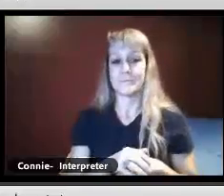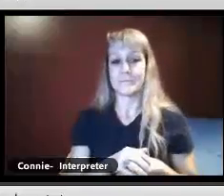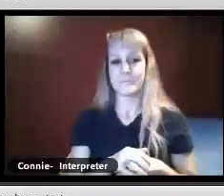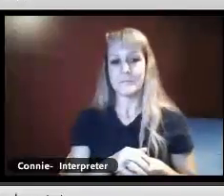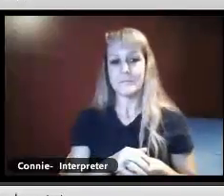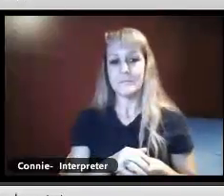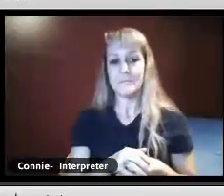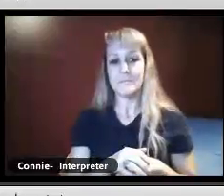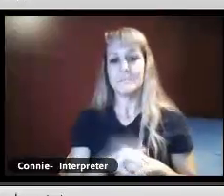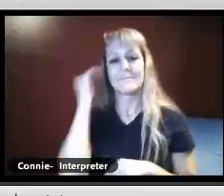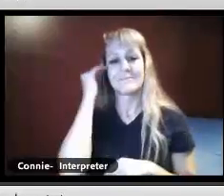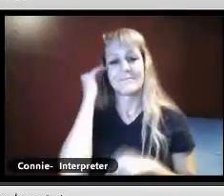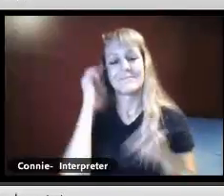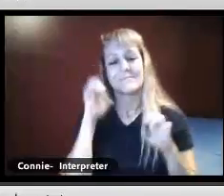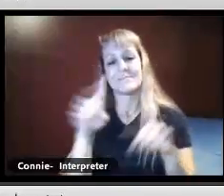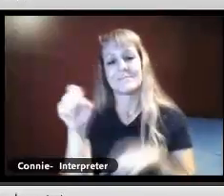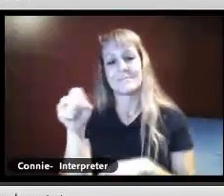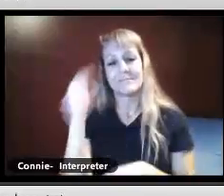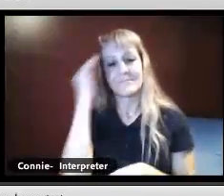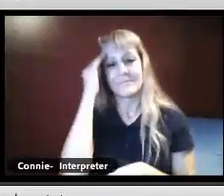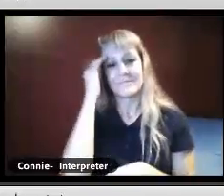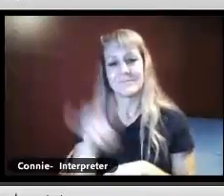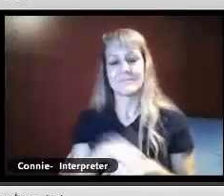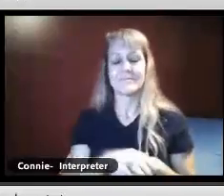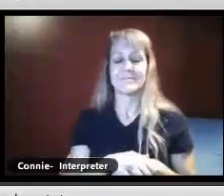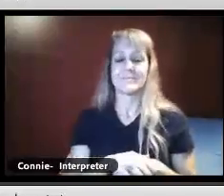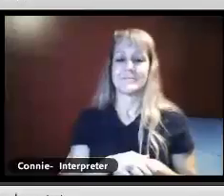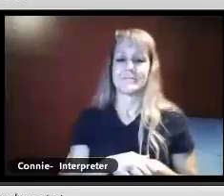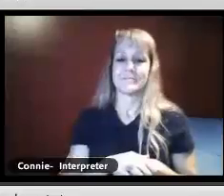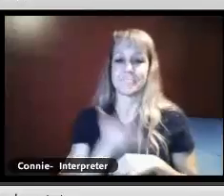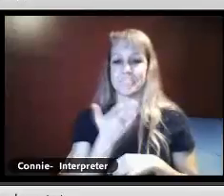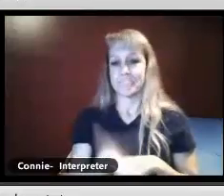I know educational, or else I wouldn't have included them here. So there you go.